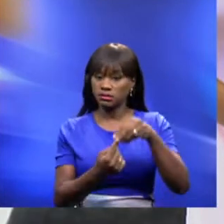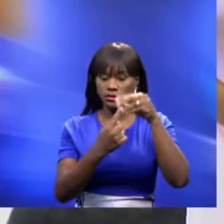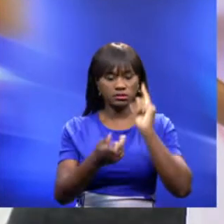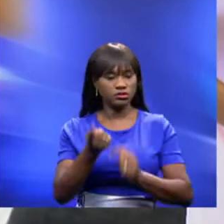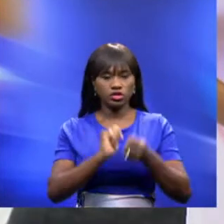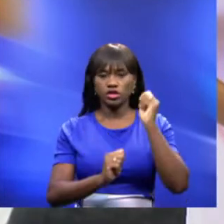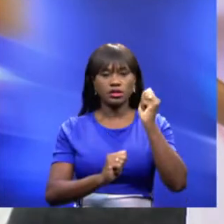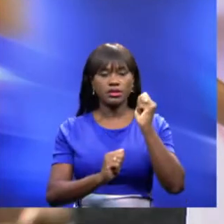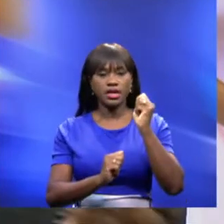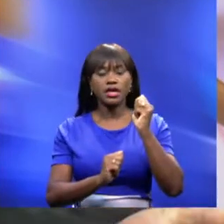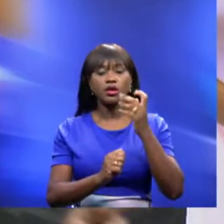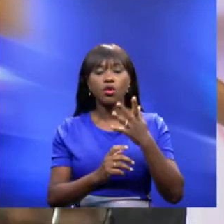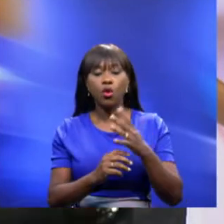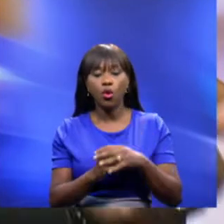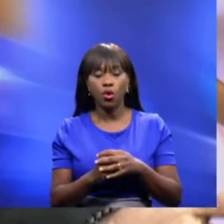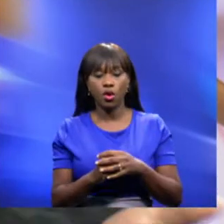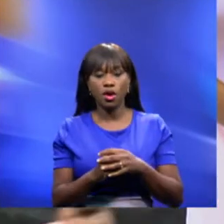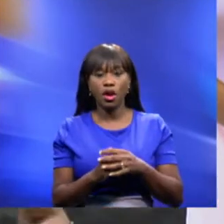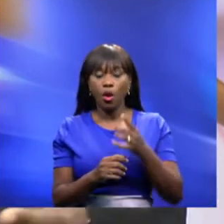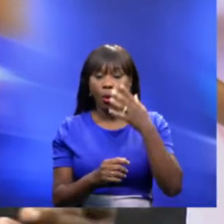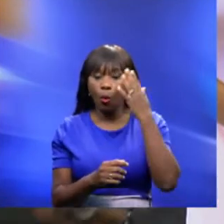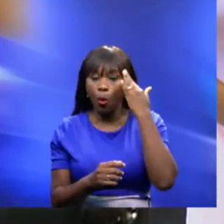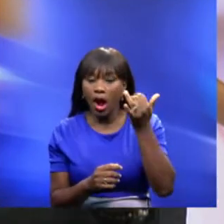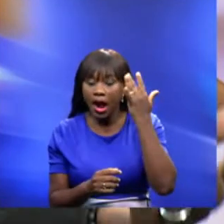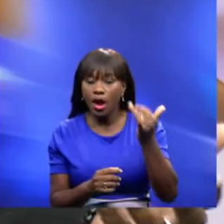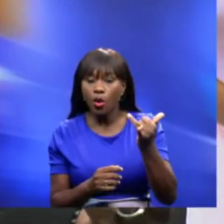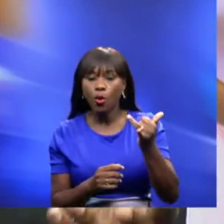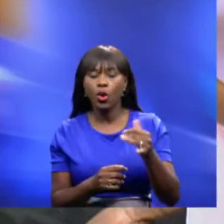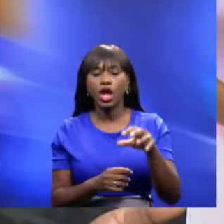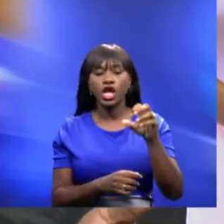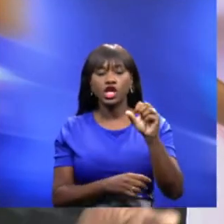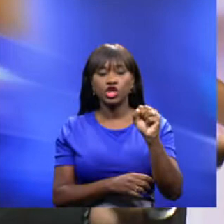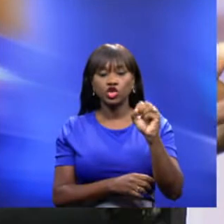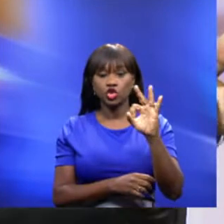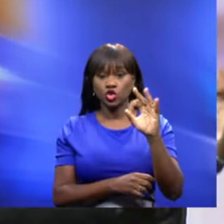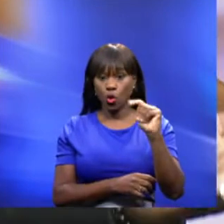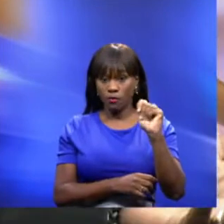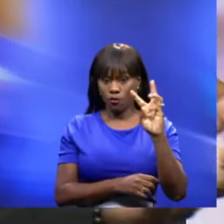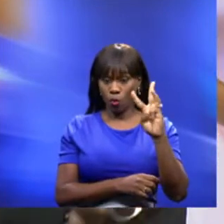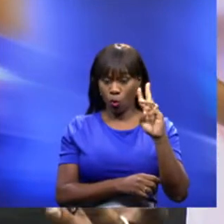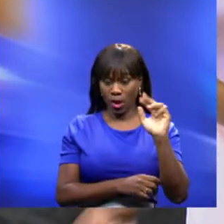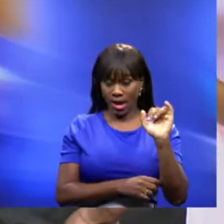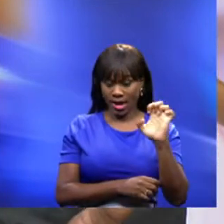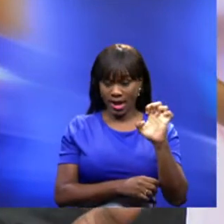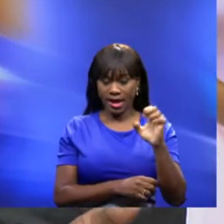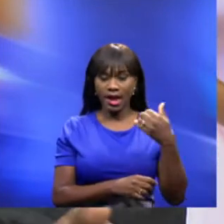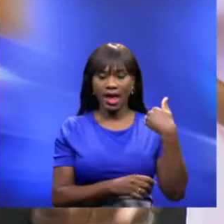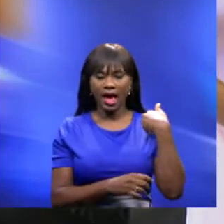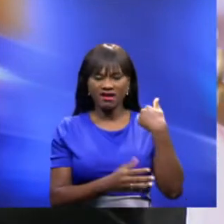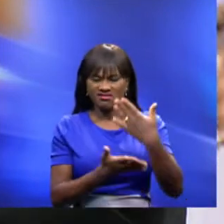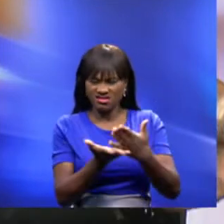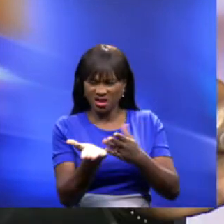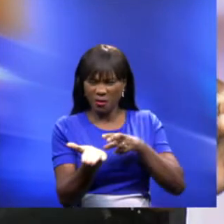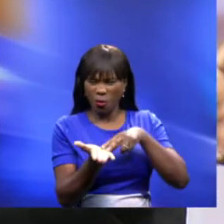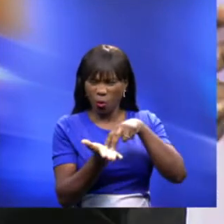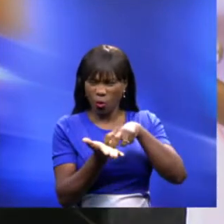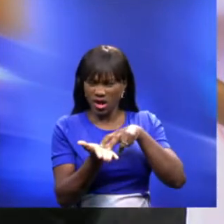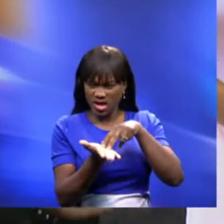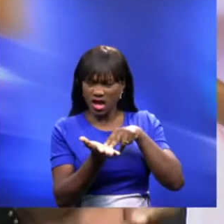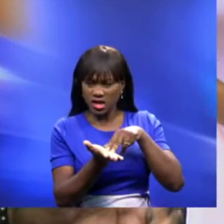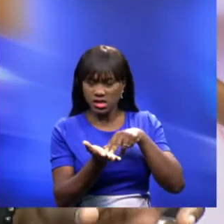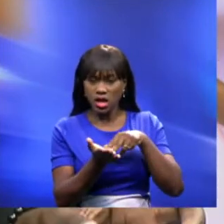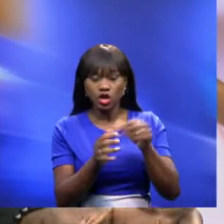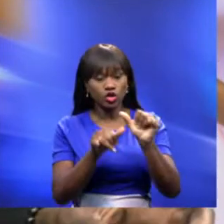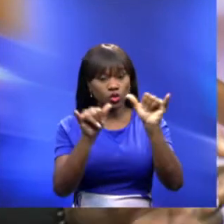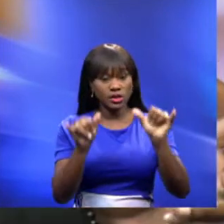that were vulnerable at points in time because the software the software that they were using has these vulnerabilities in it. Their systems could